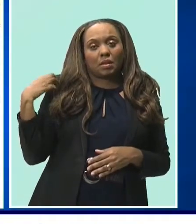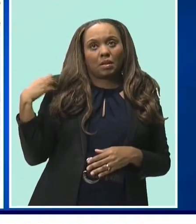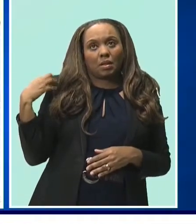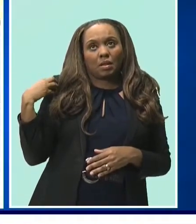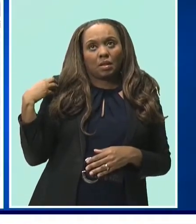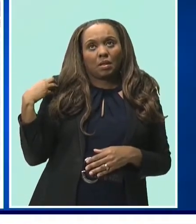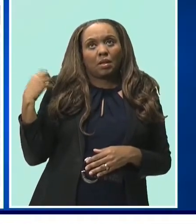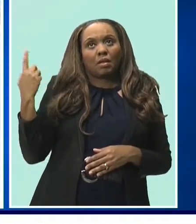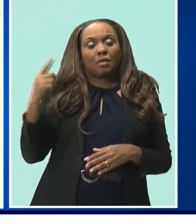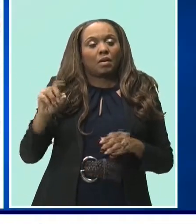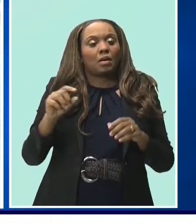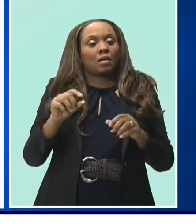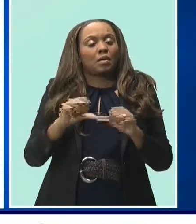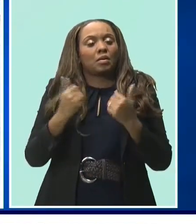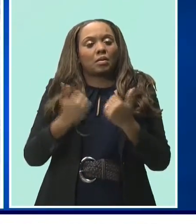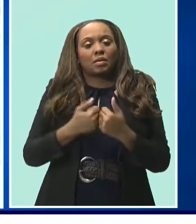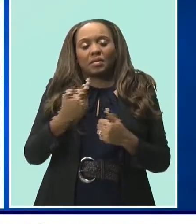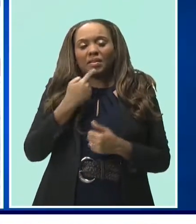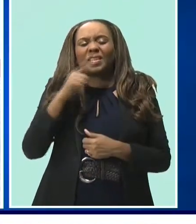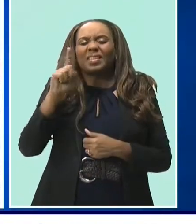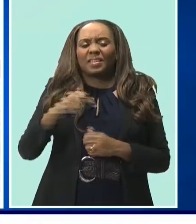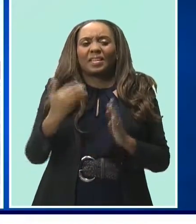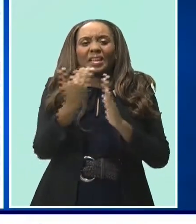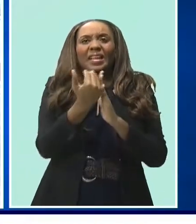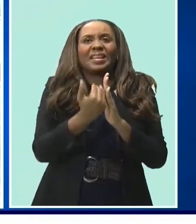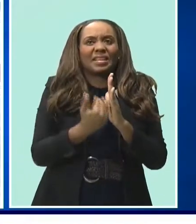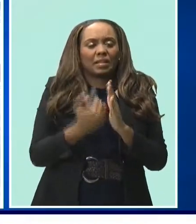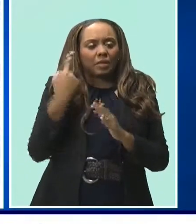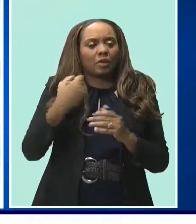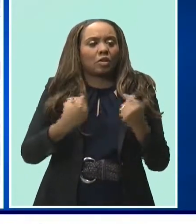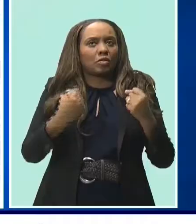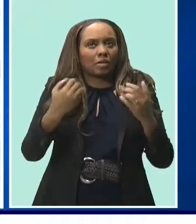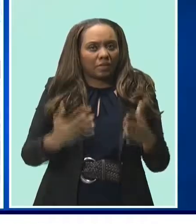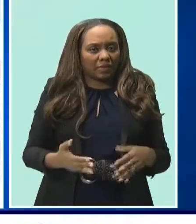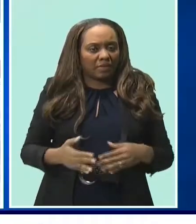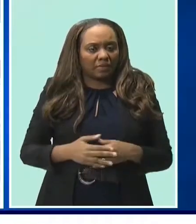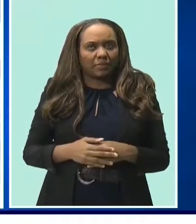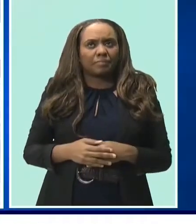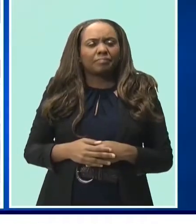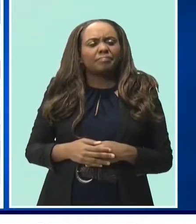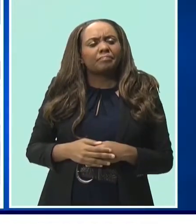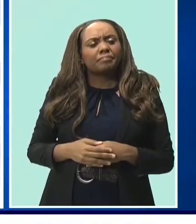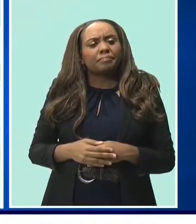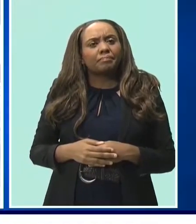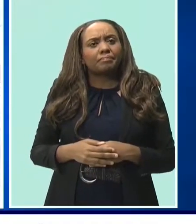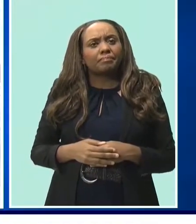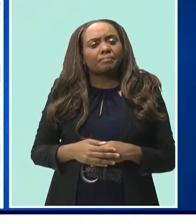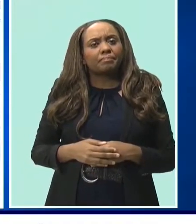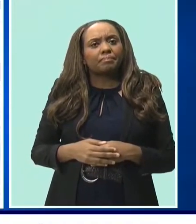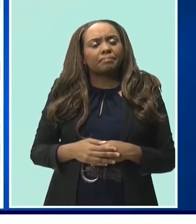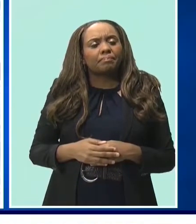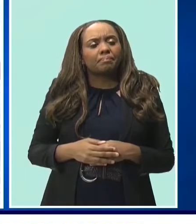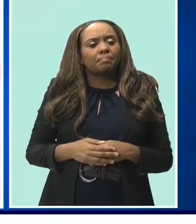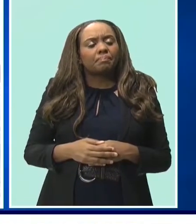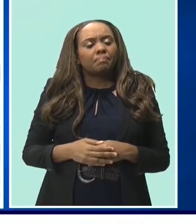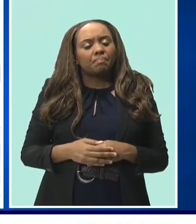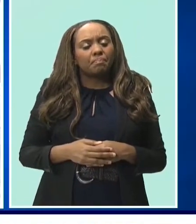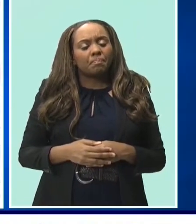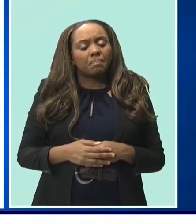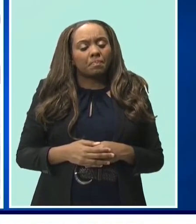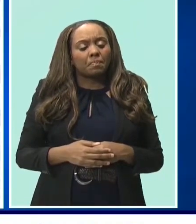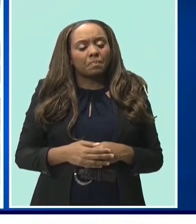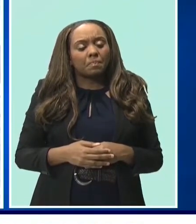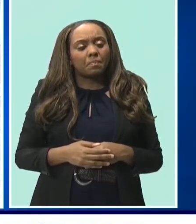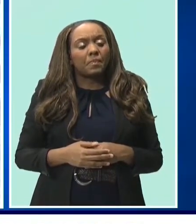Kenny Bess, suggests one is needed. What you would find occurring in this industry is that a guy who will continue